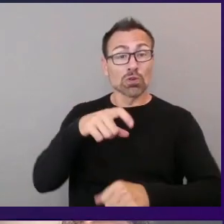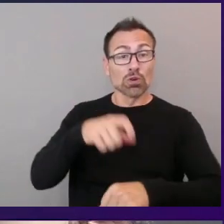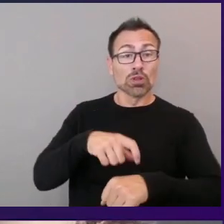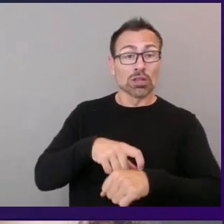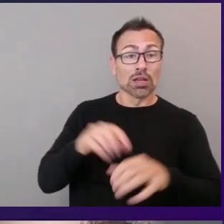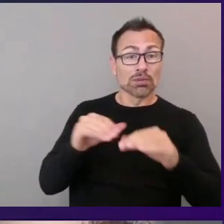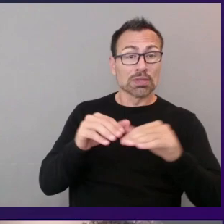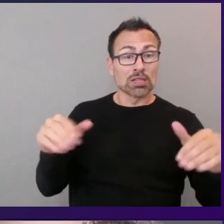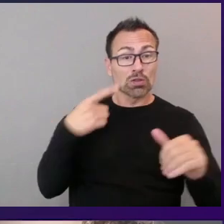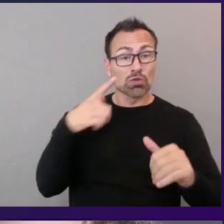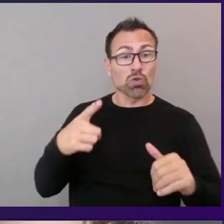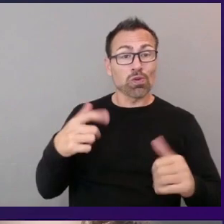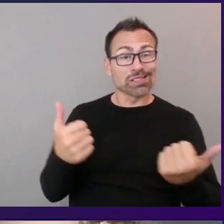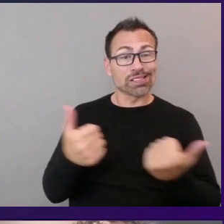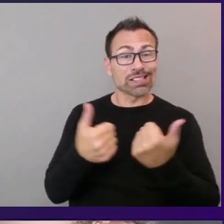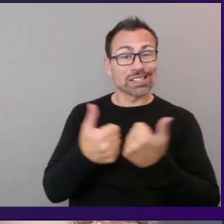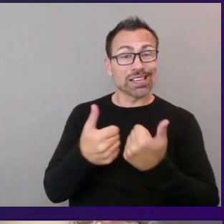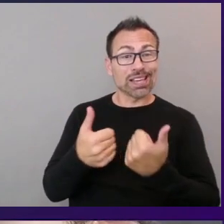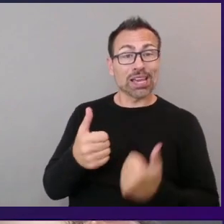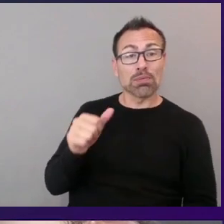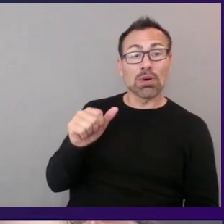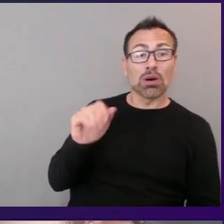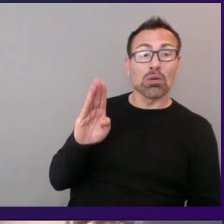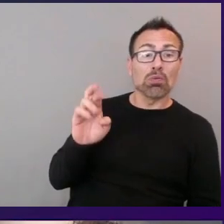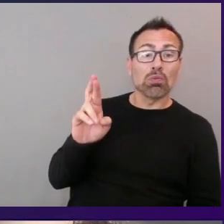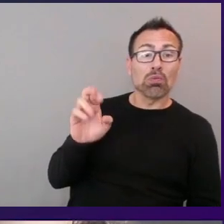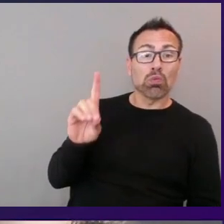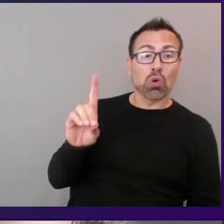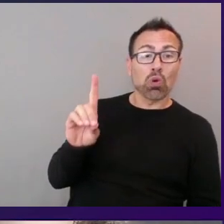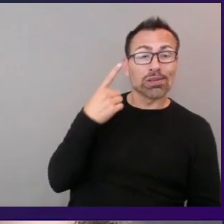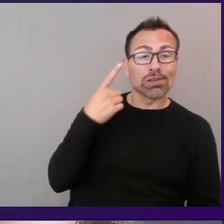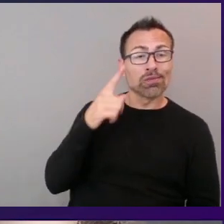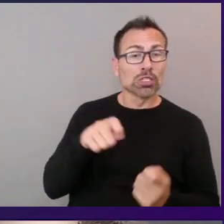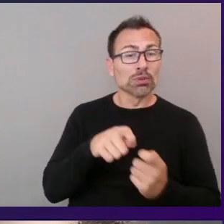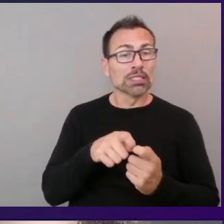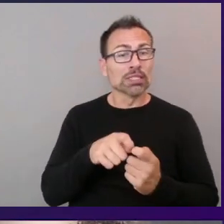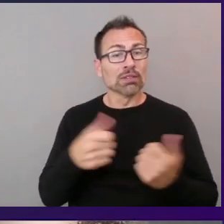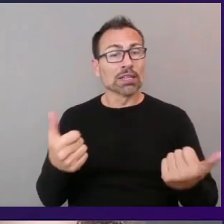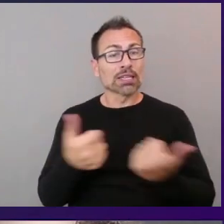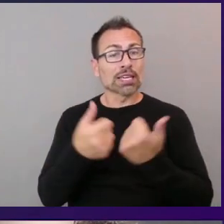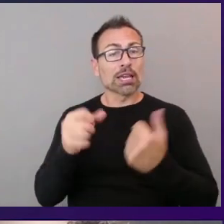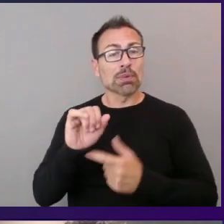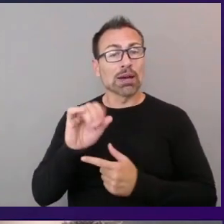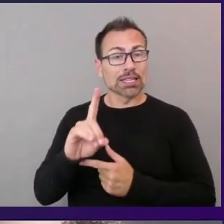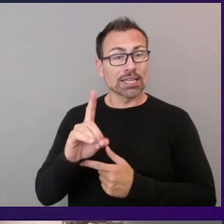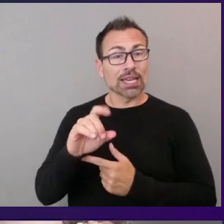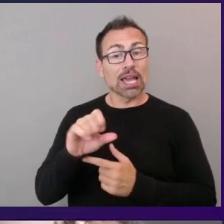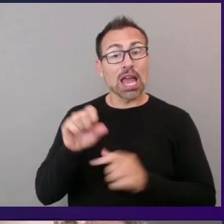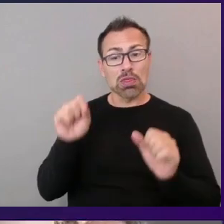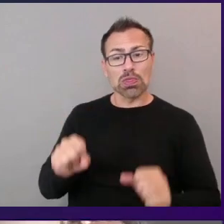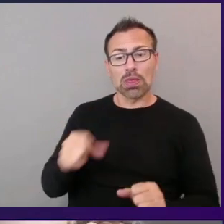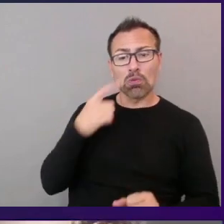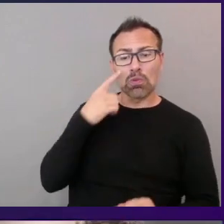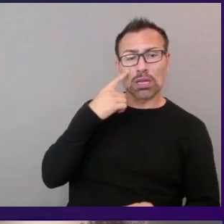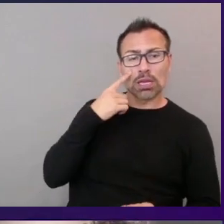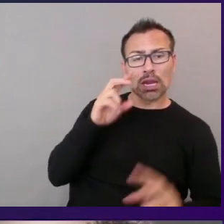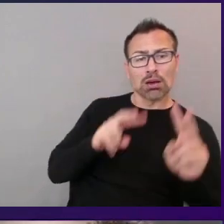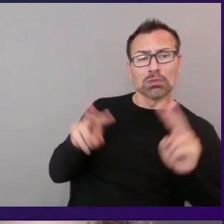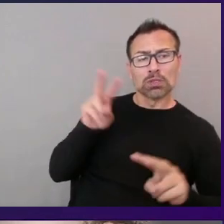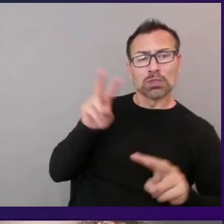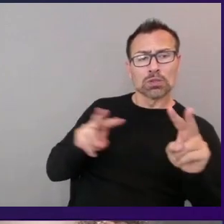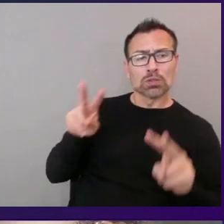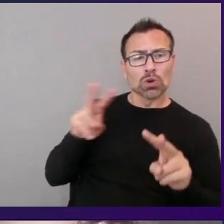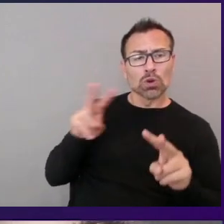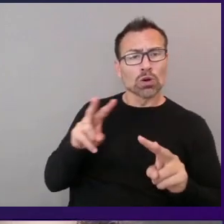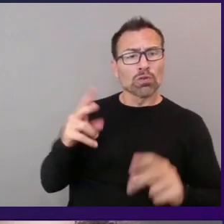example, for the specific game ID. And then we can observe and subscribe to changes to that